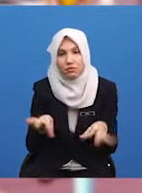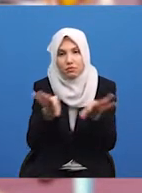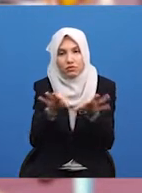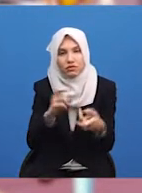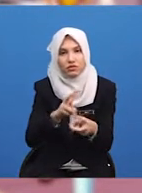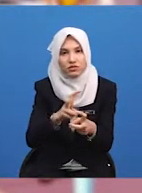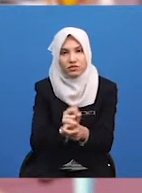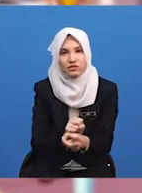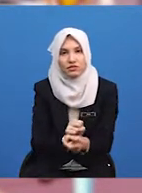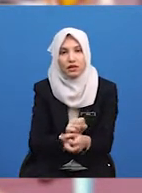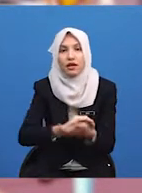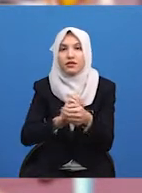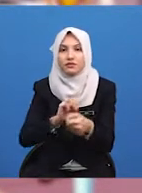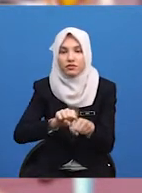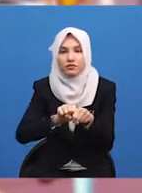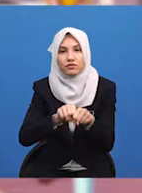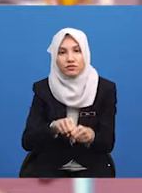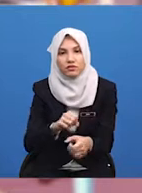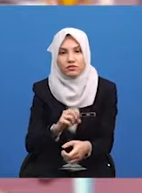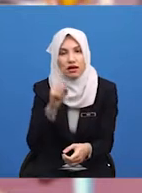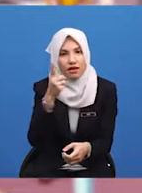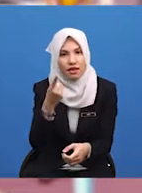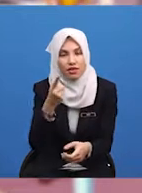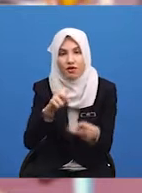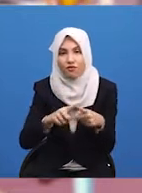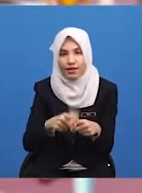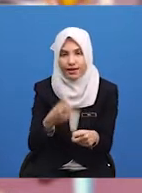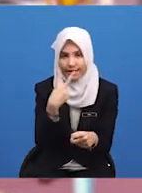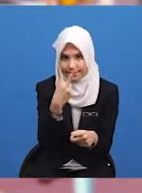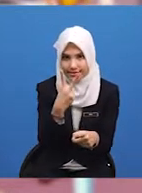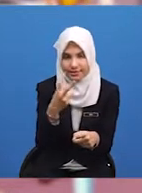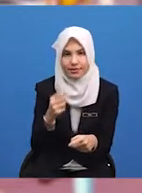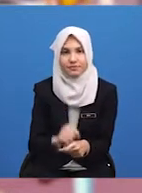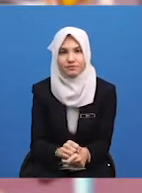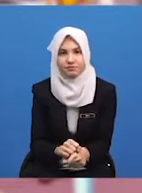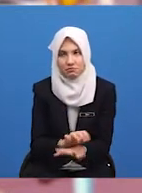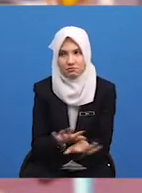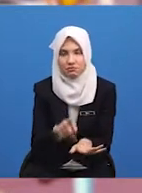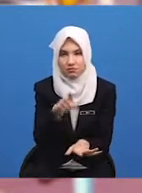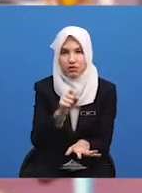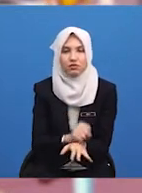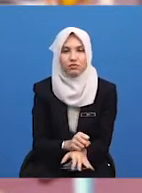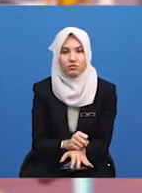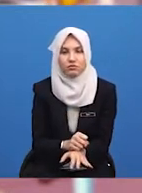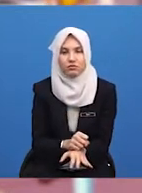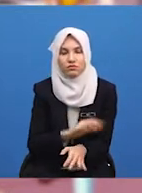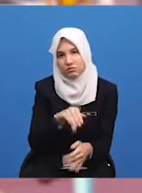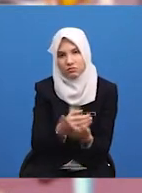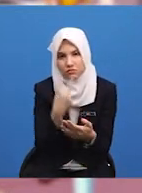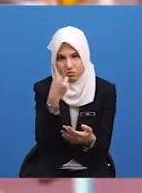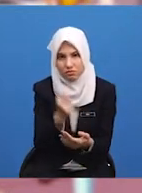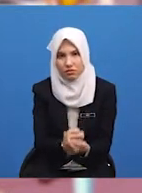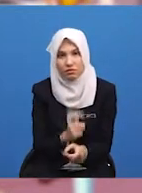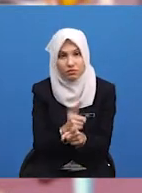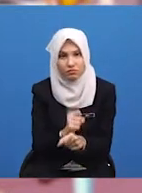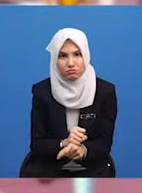to change them so only your friends can see them. You don't want everyone to see everything, do you?